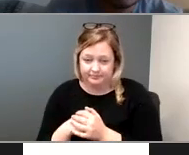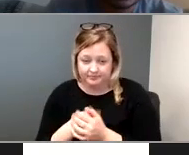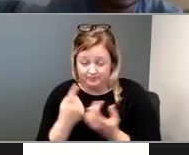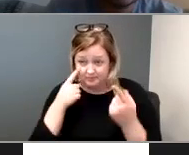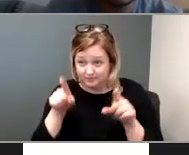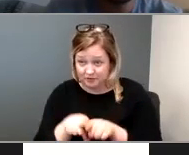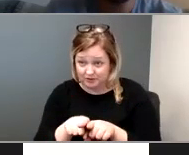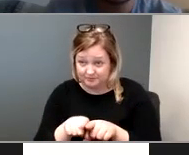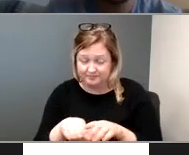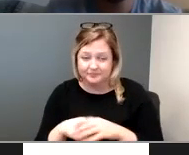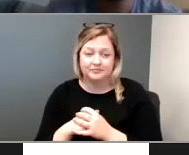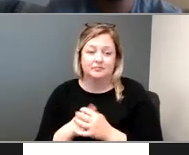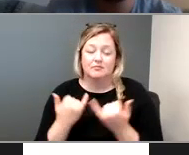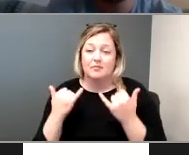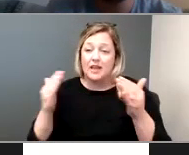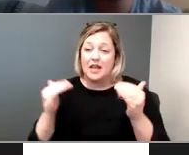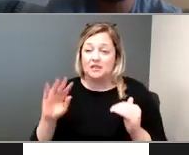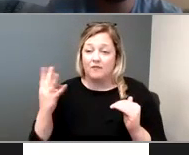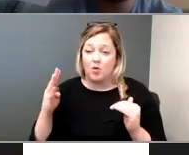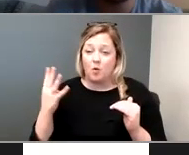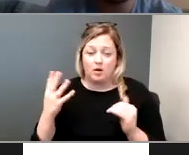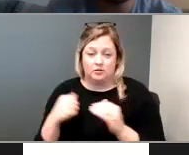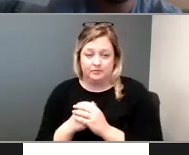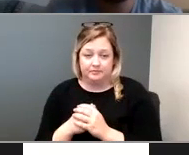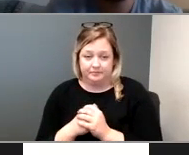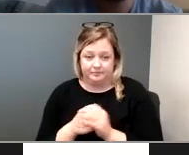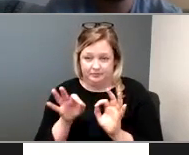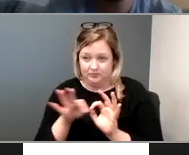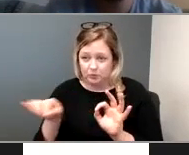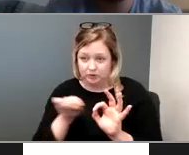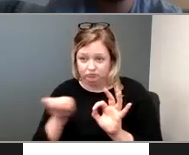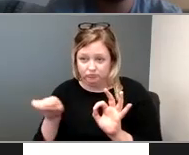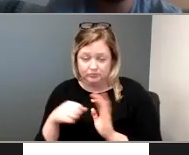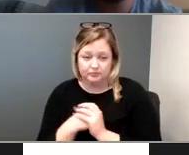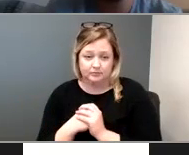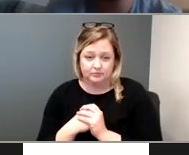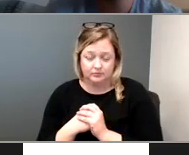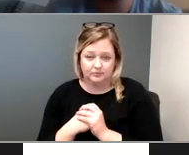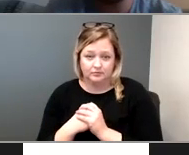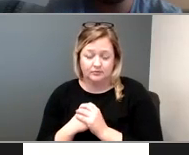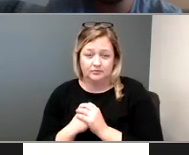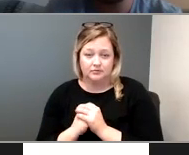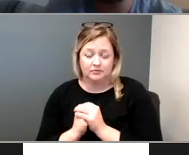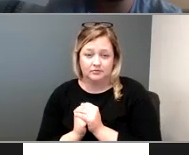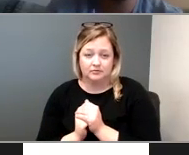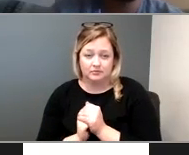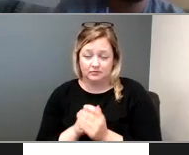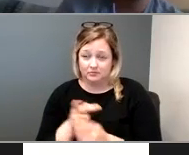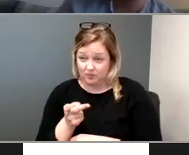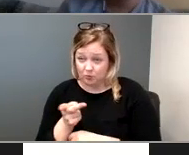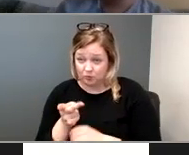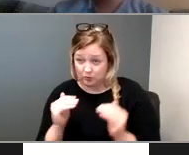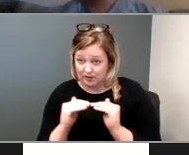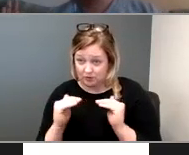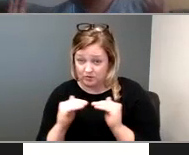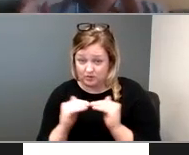Now comes n squared times 1 plus square root of n, that is equals to big O of n squared log